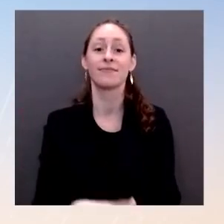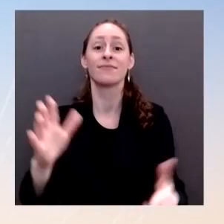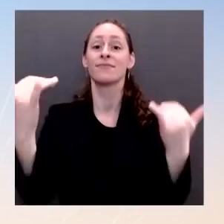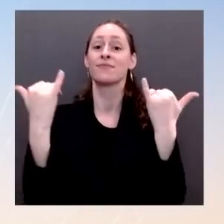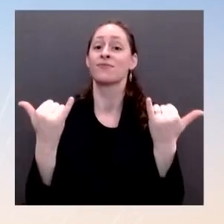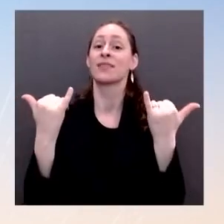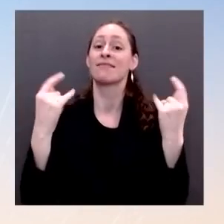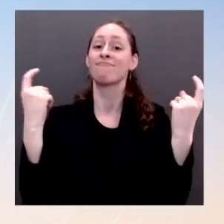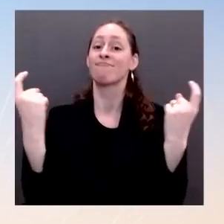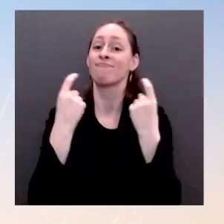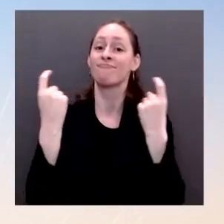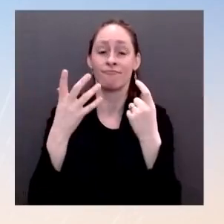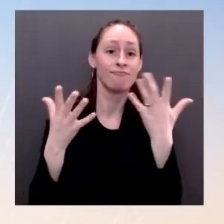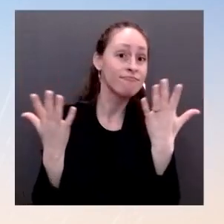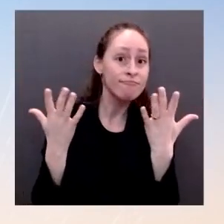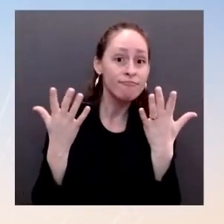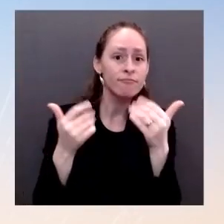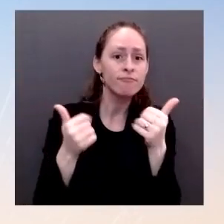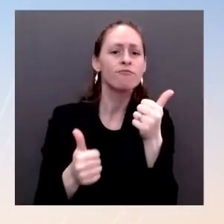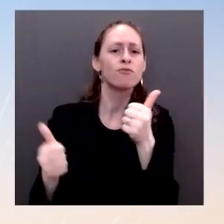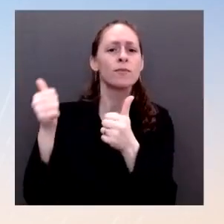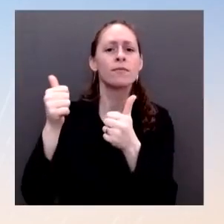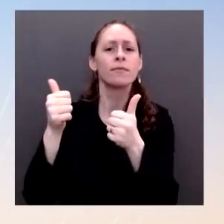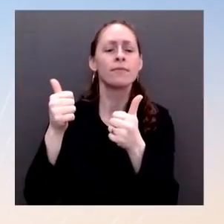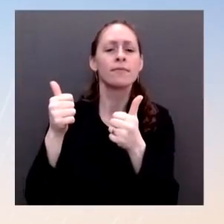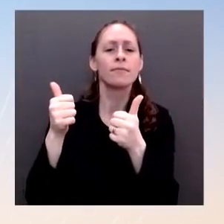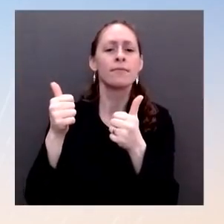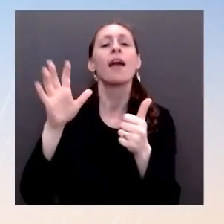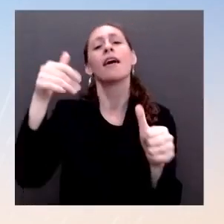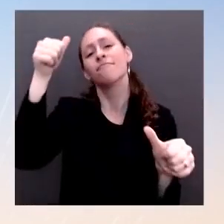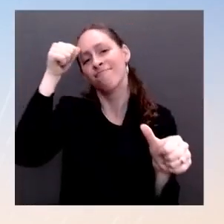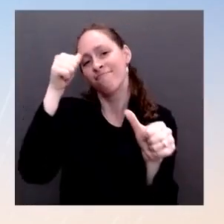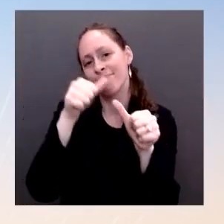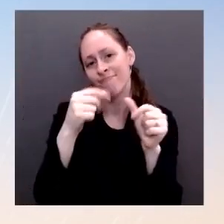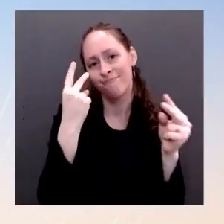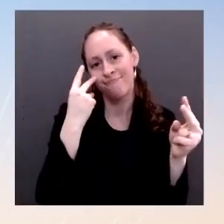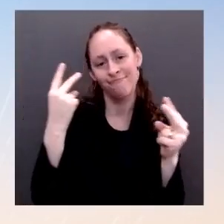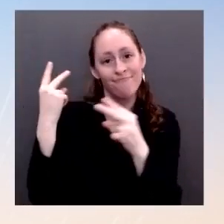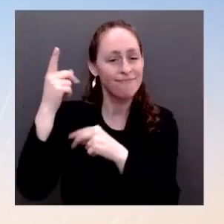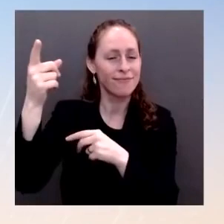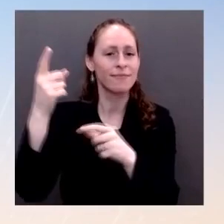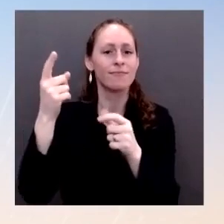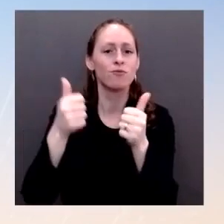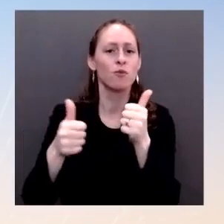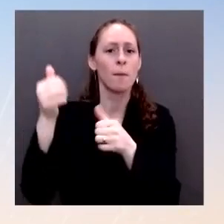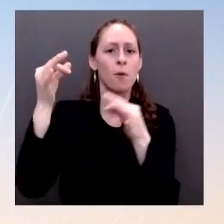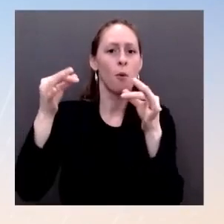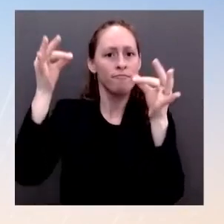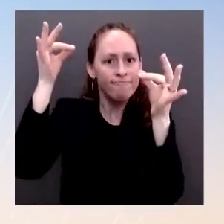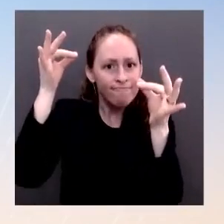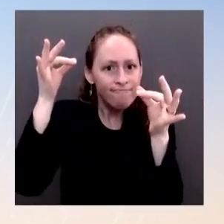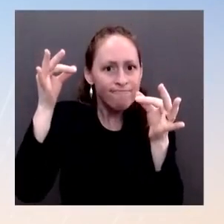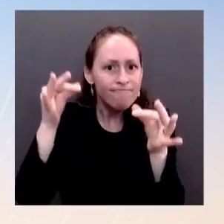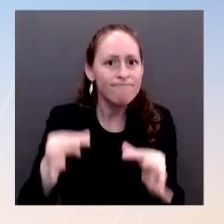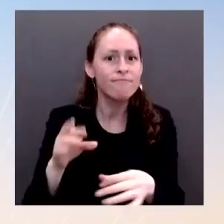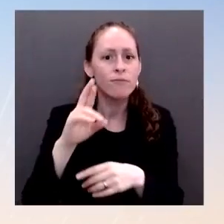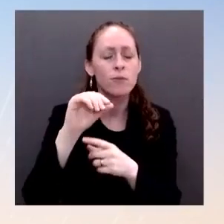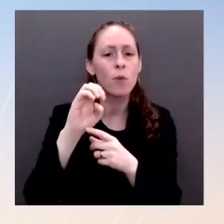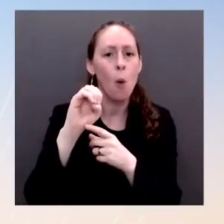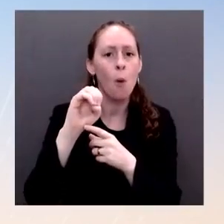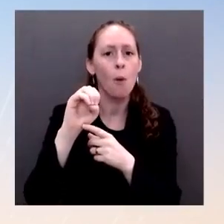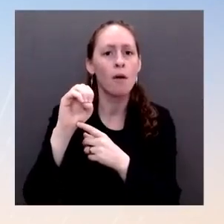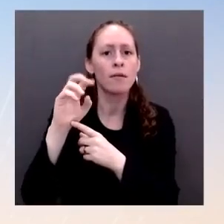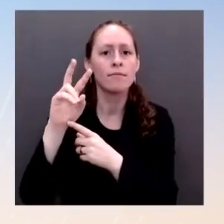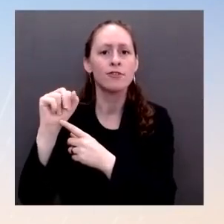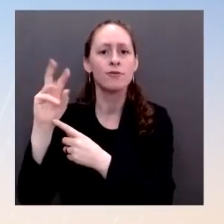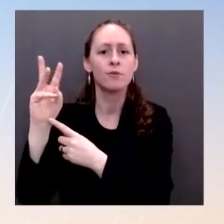care has been under extreme and relentless assault ever since, especially in recent months. It has been nearly 150 days since women